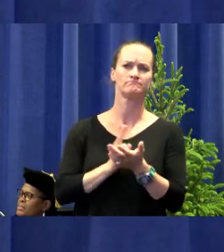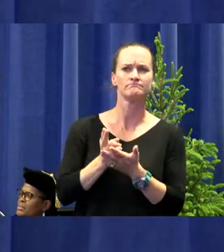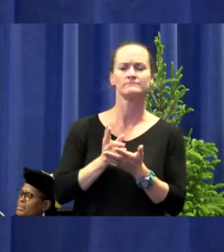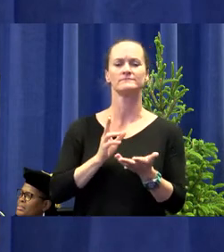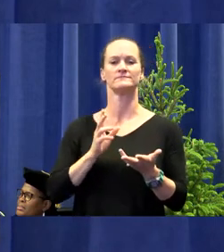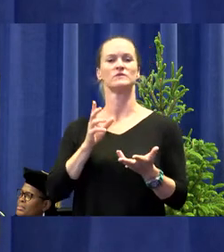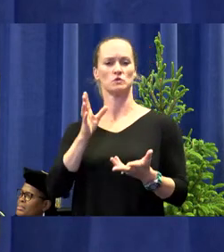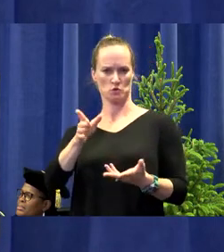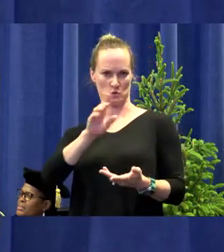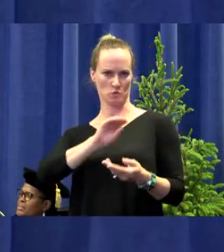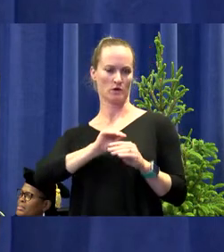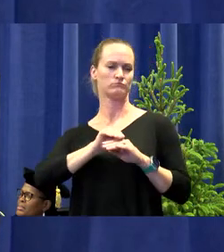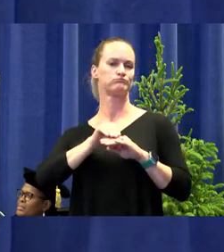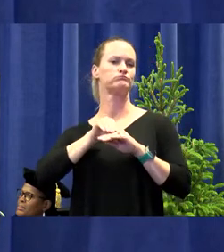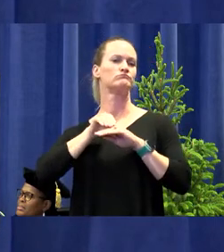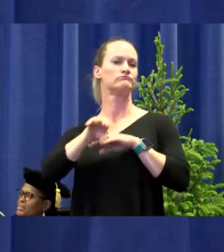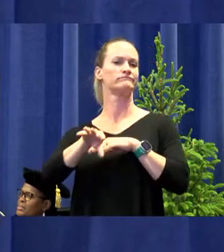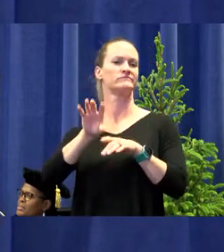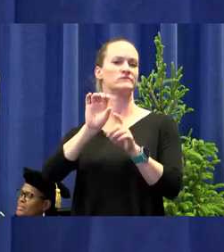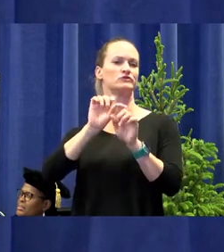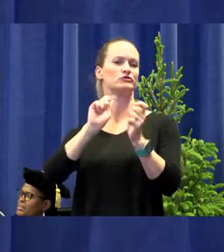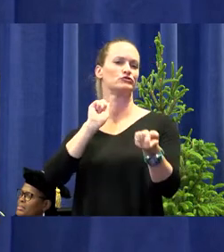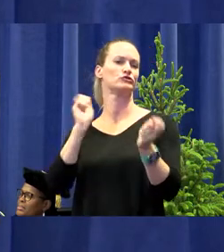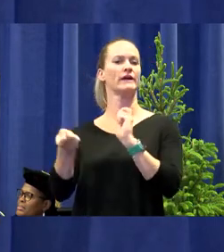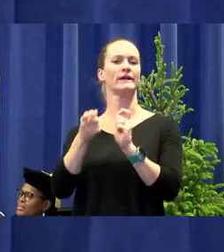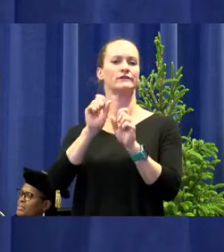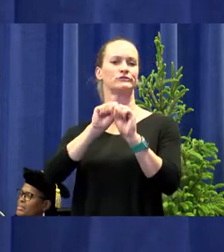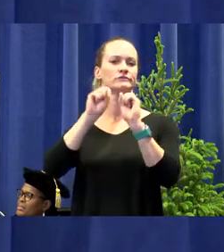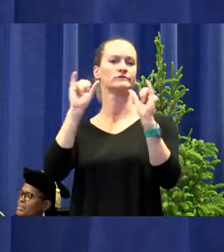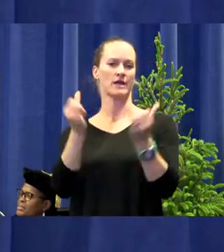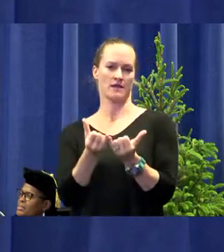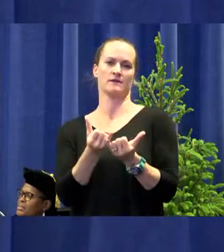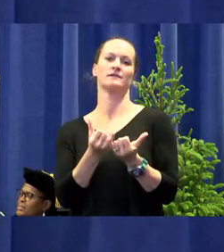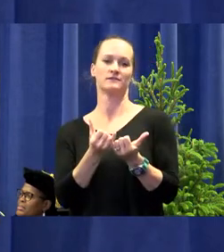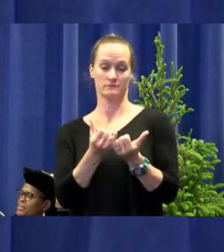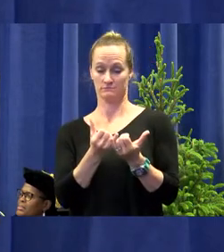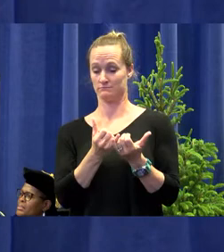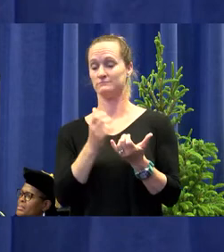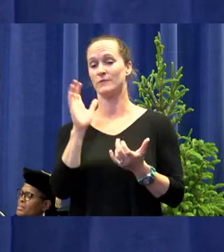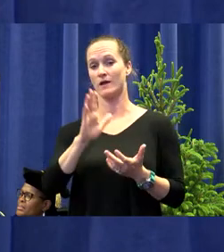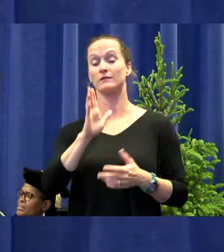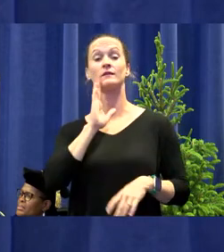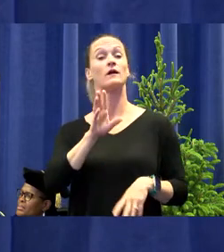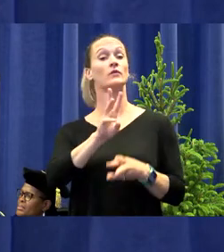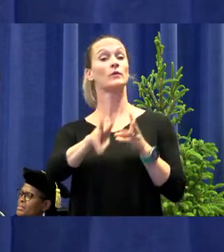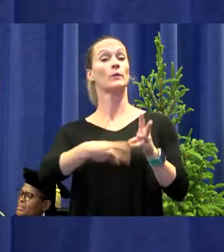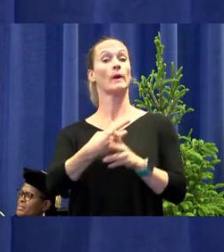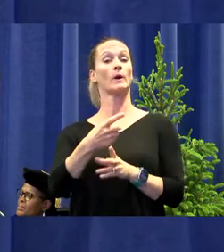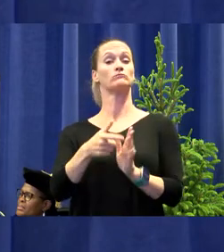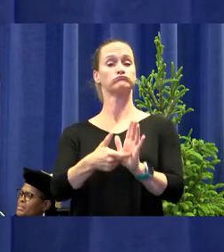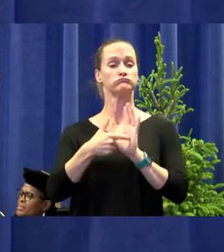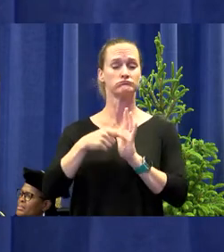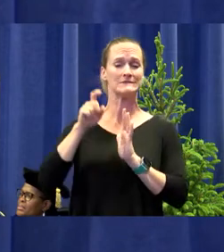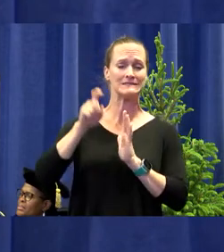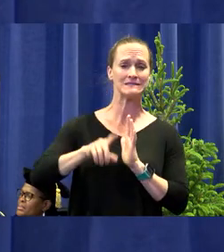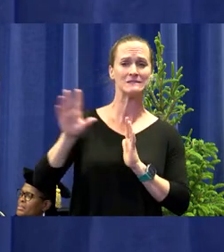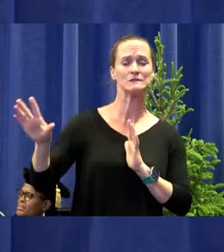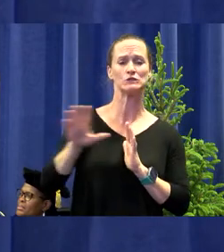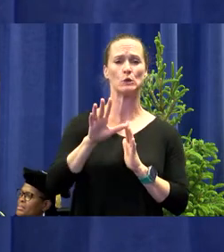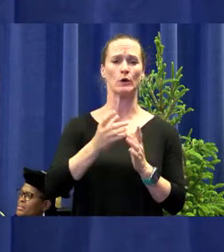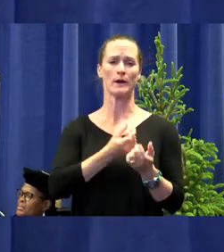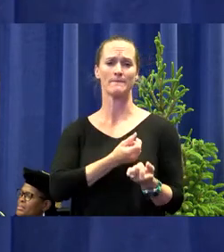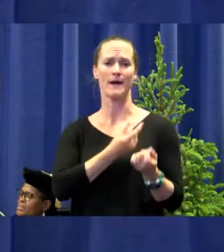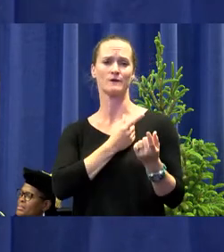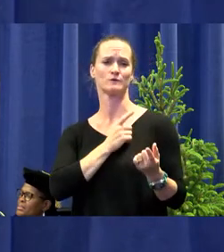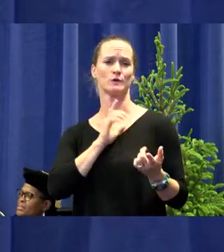that cannot be imagined today. The world needs your passion. It needs your idealism to commit to causes larger